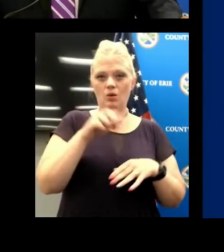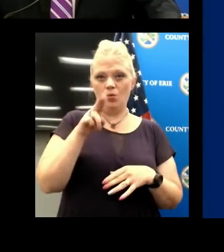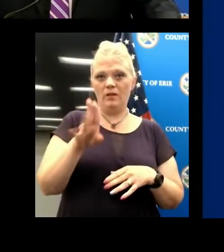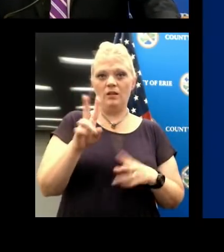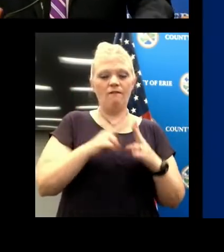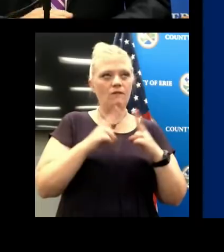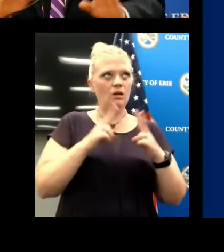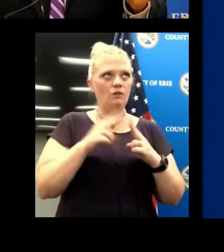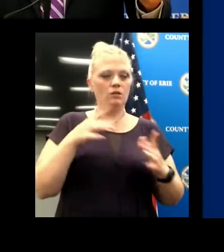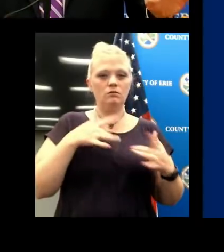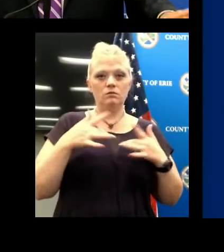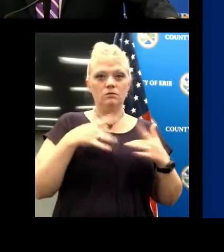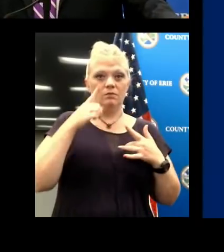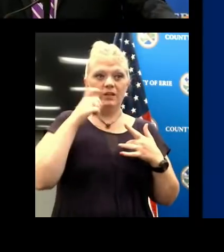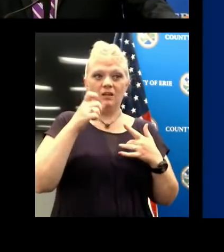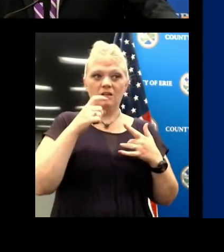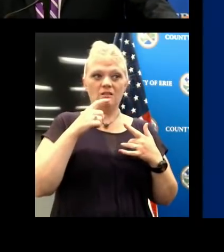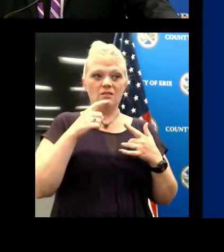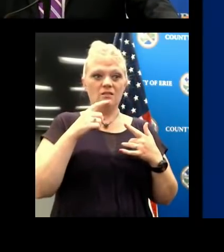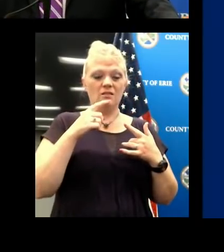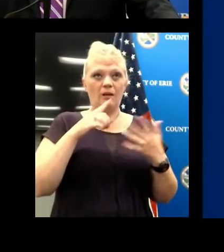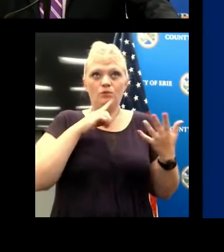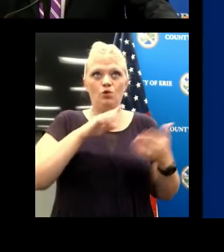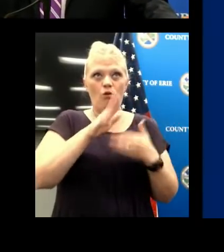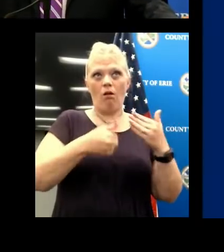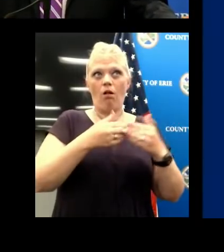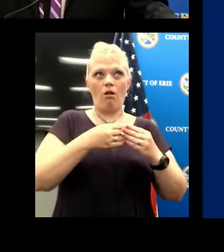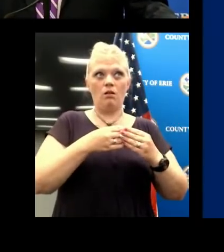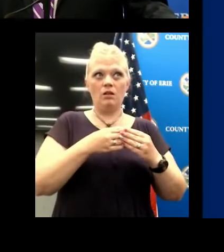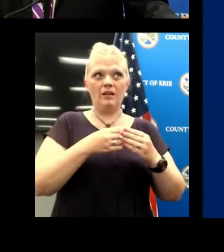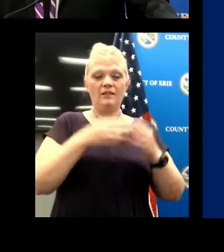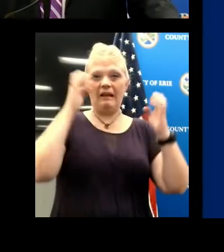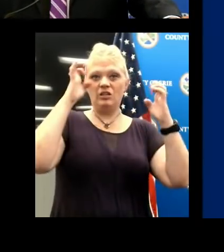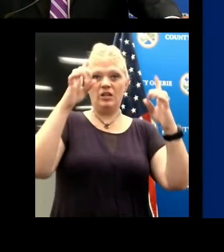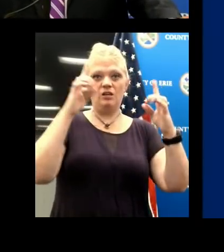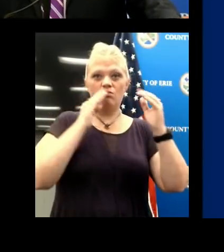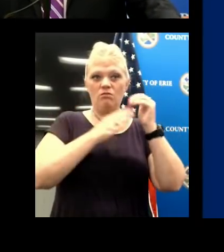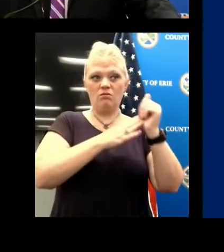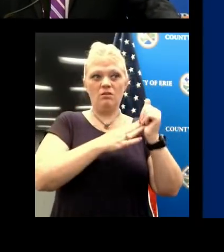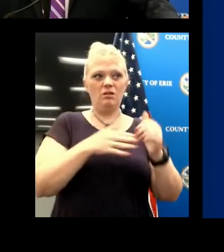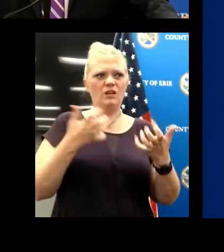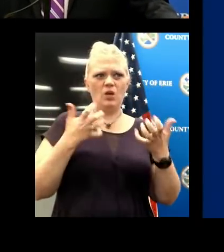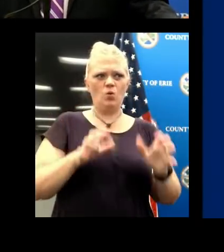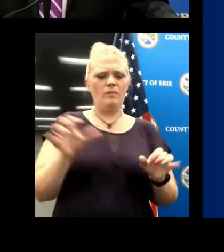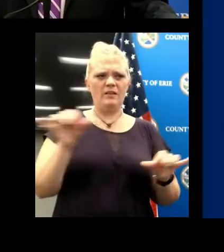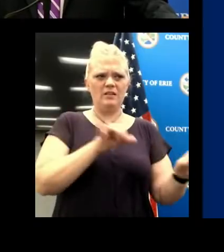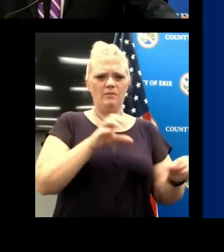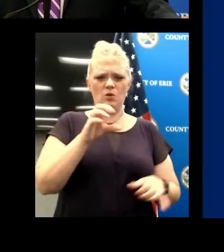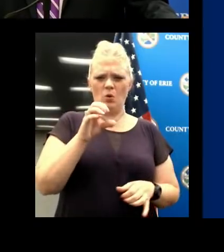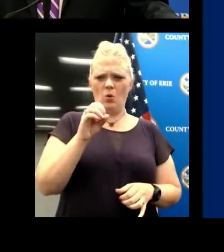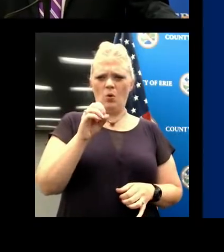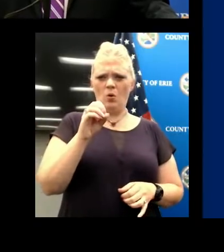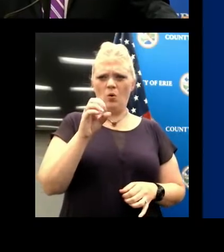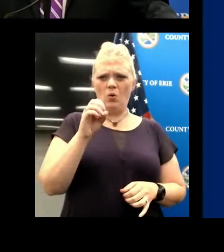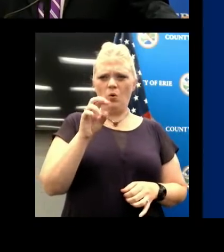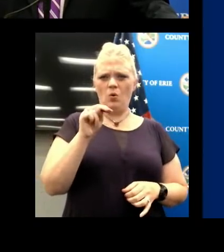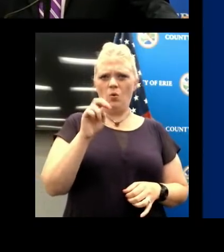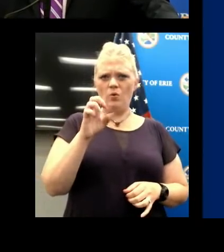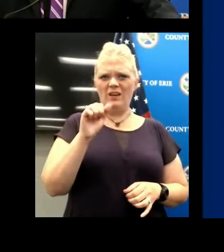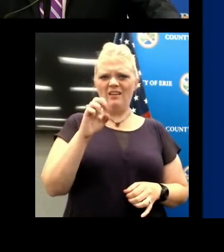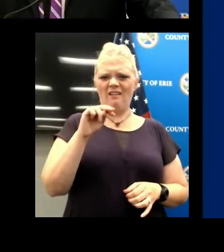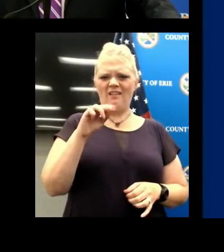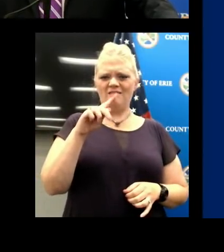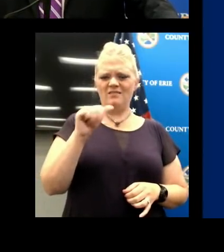I would assume all of the educational leaders are. None of them want to be in a situation like Oneonta, SUNY Oneonta, which was shut